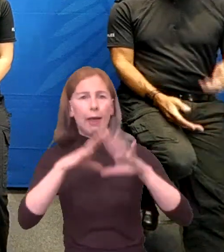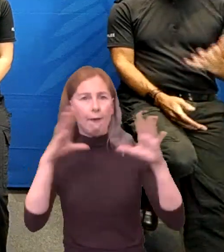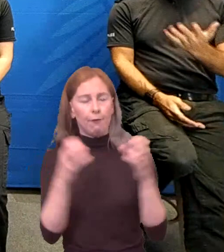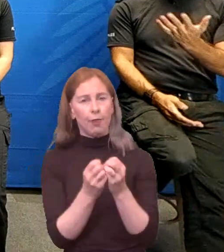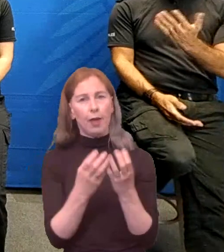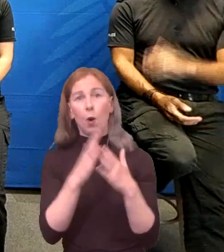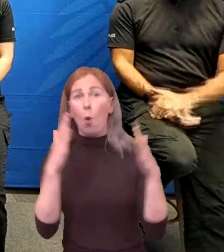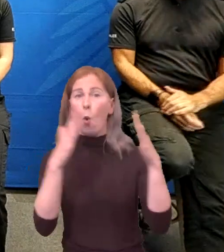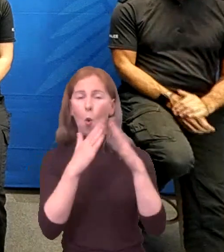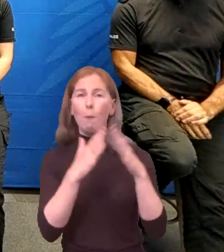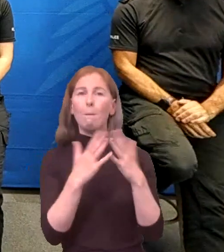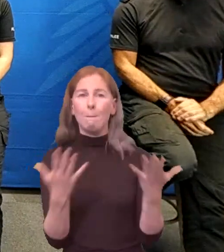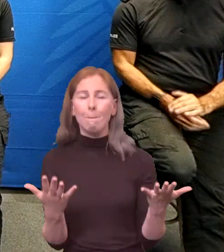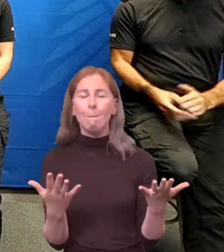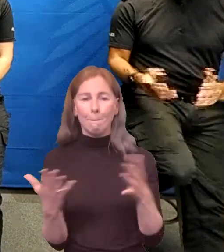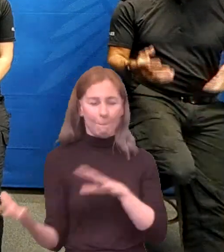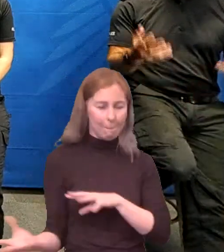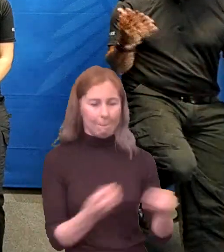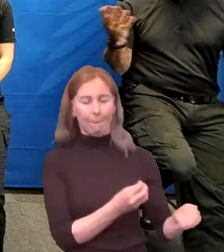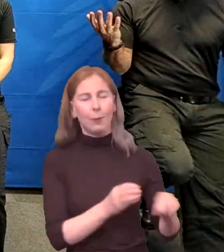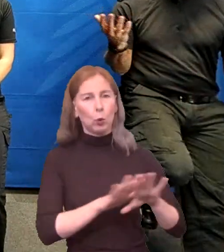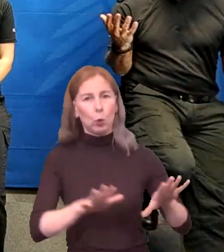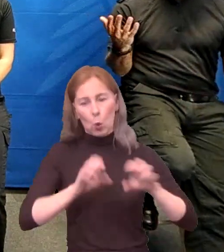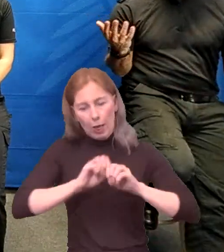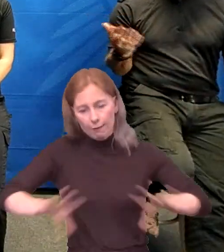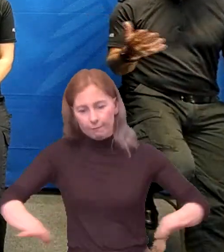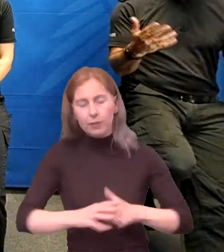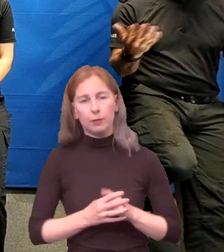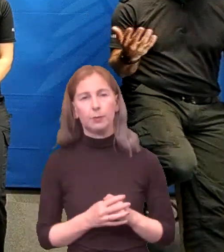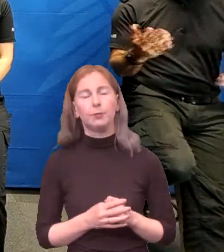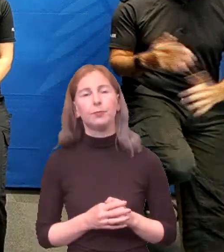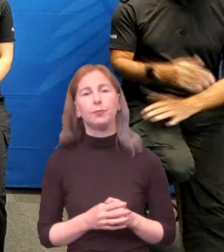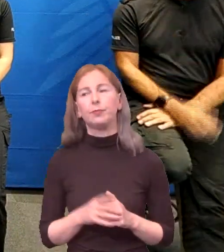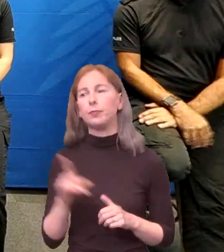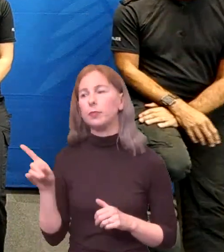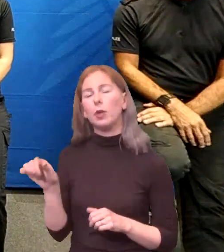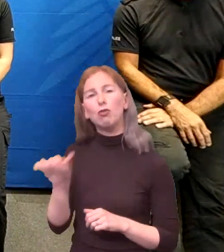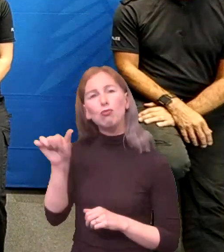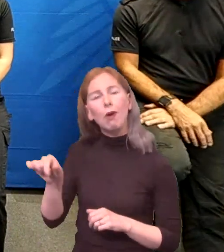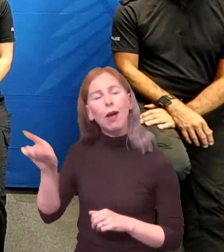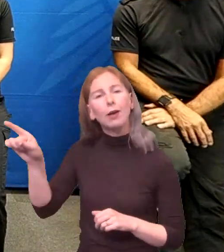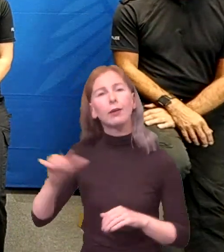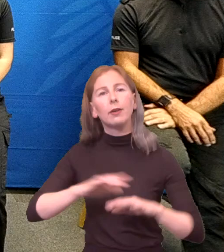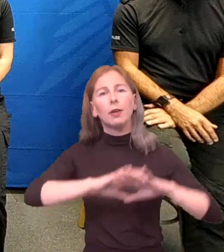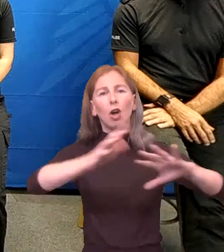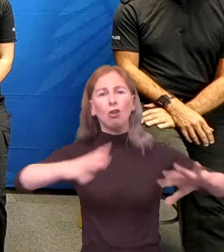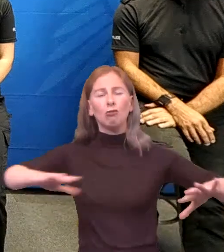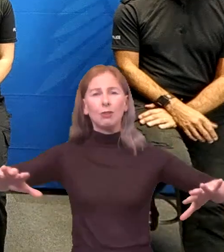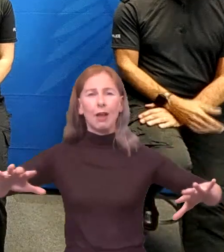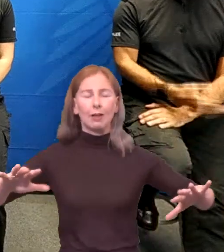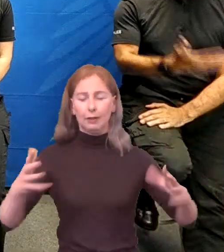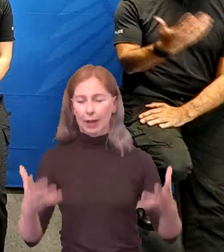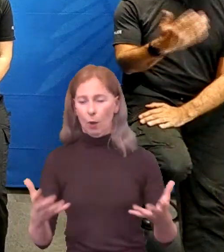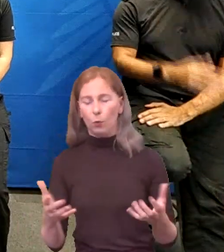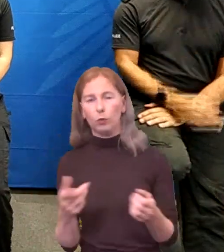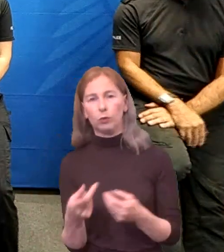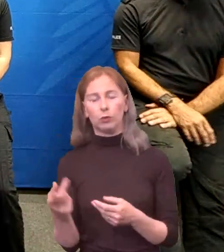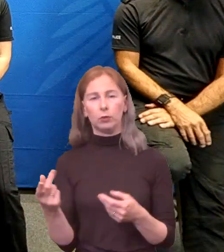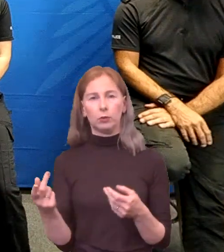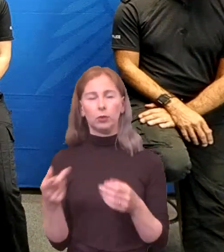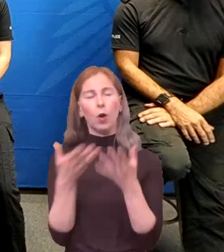interesting point is you're quite right that the countryside now is back open to everybody, and we're all enjoying it. And of